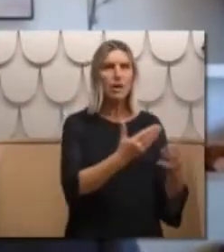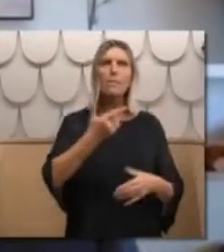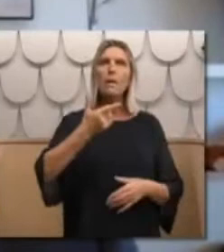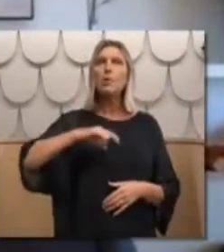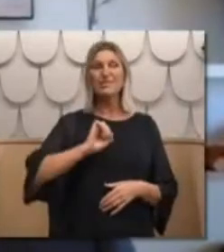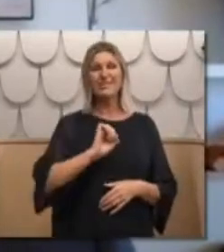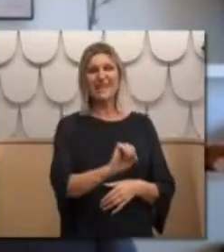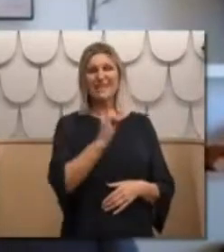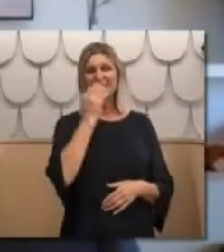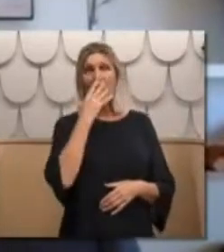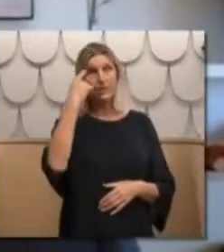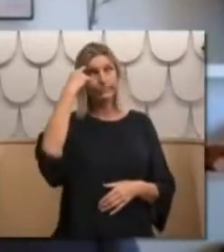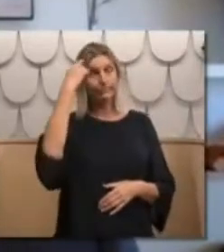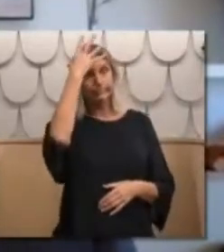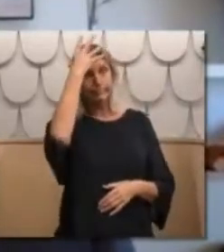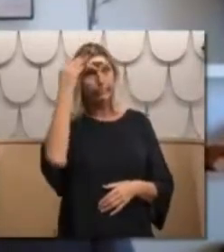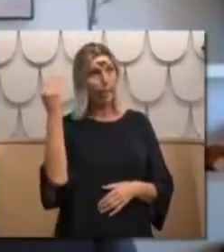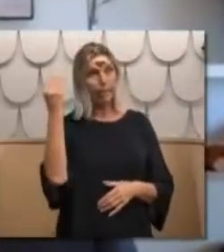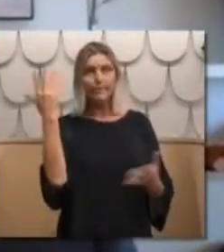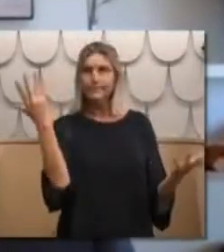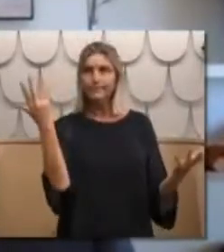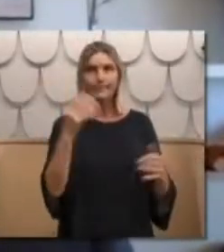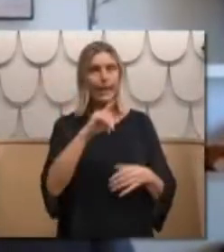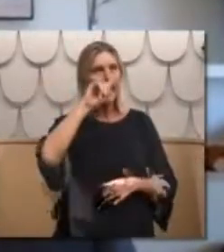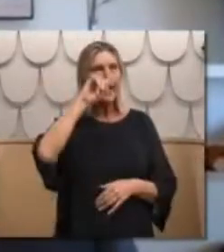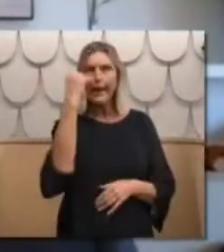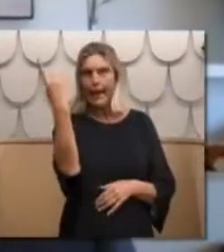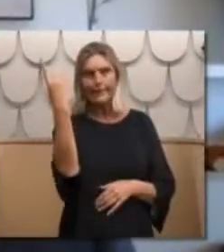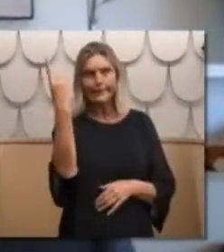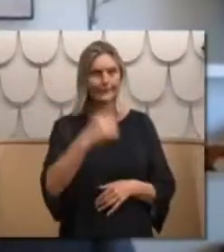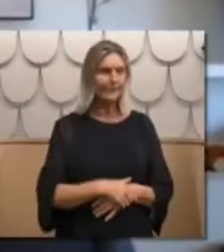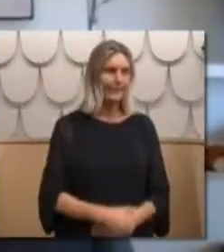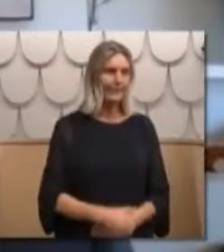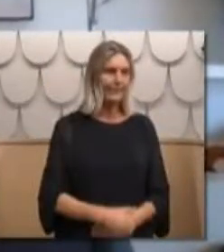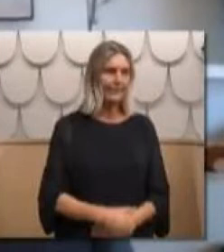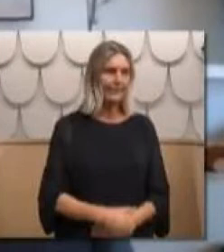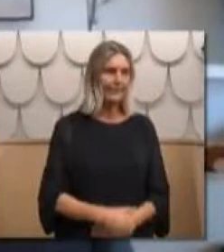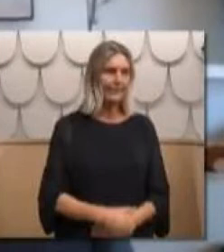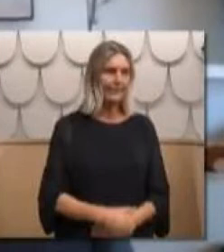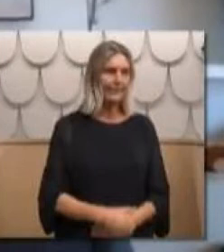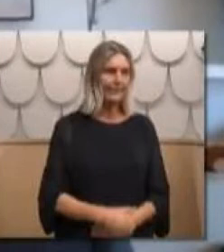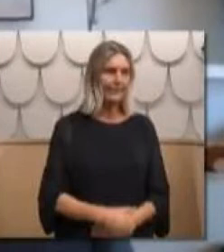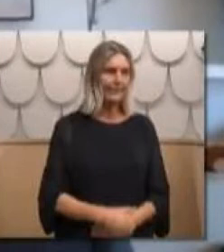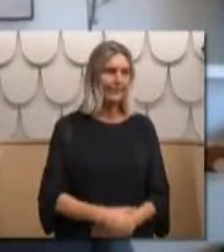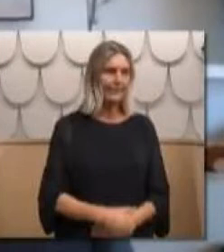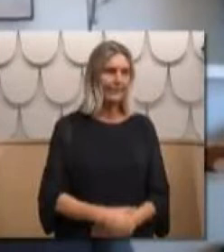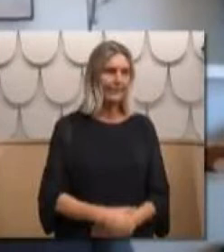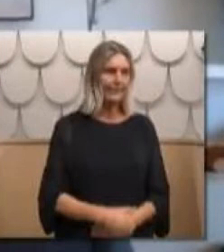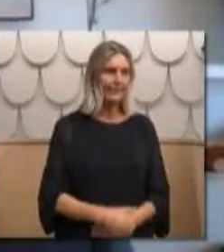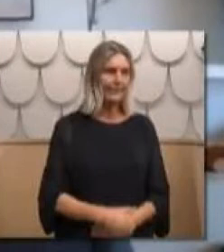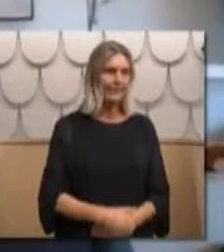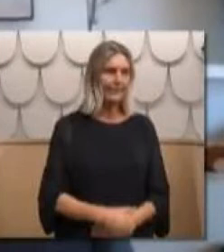of his age and cognitive capacity, manifestly incapable of doing either. Does he? Well, let's see him do